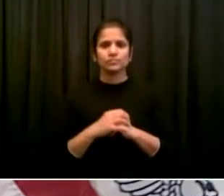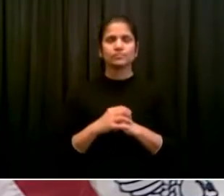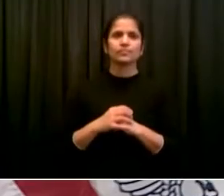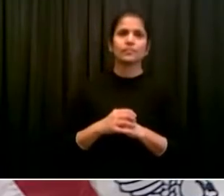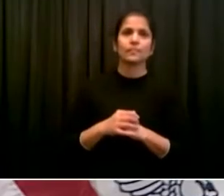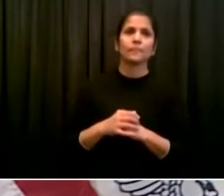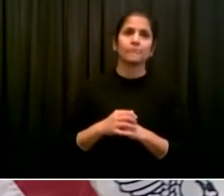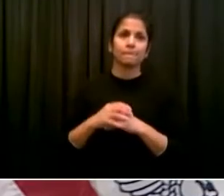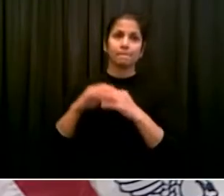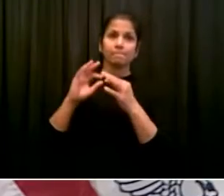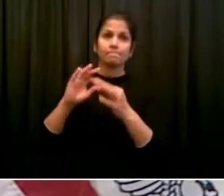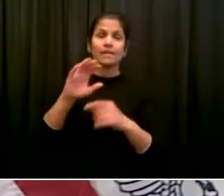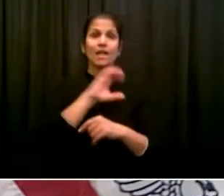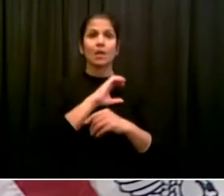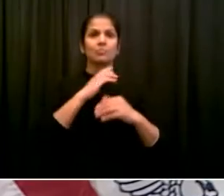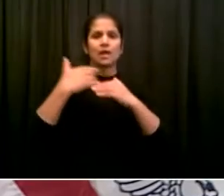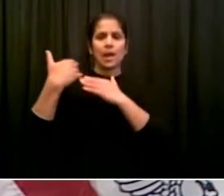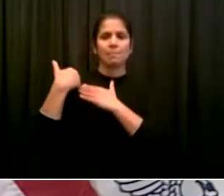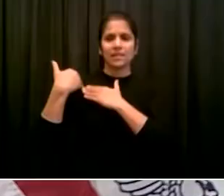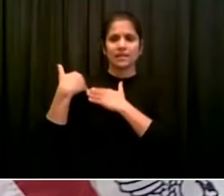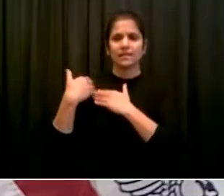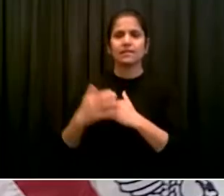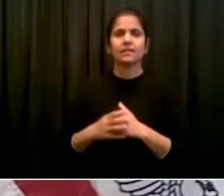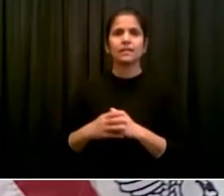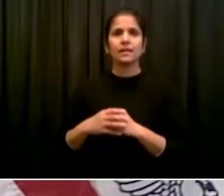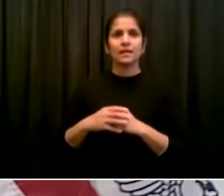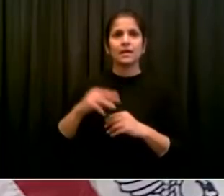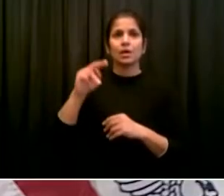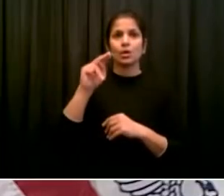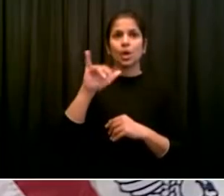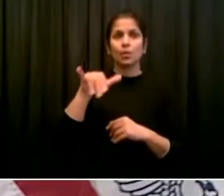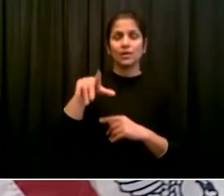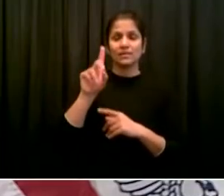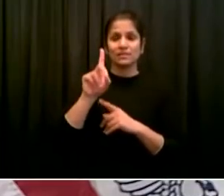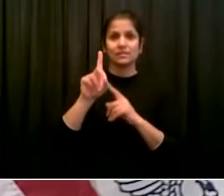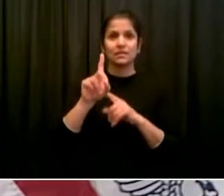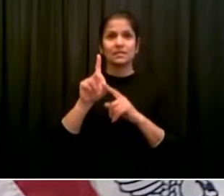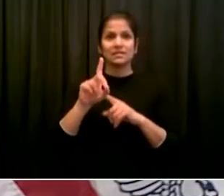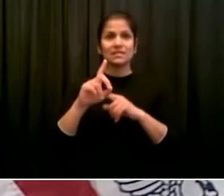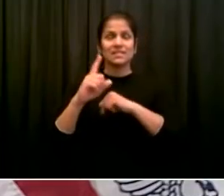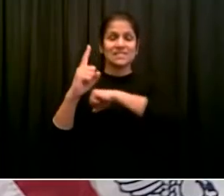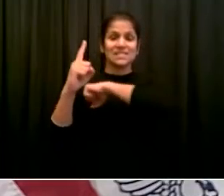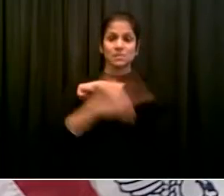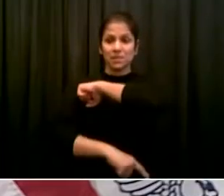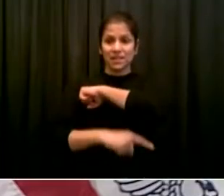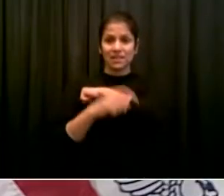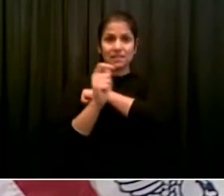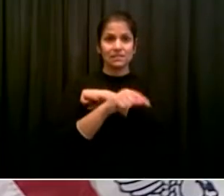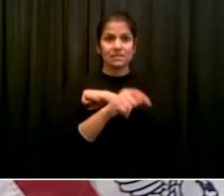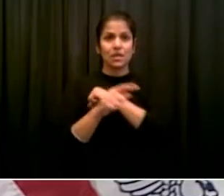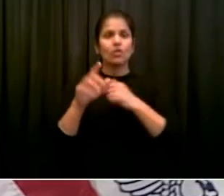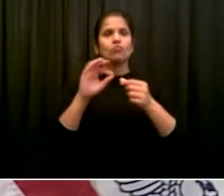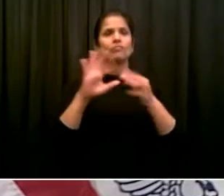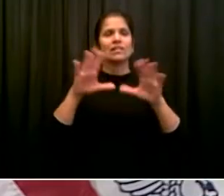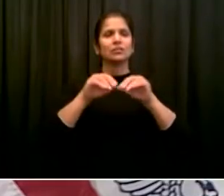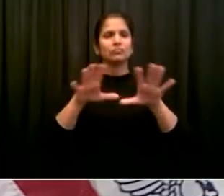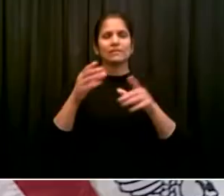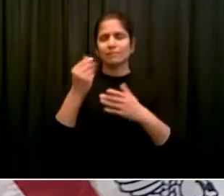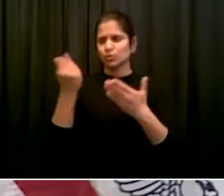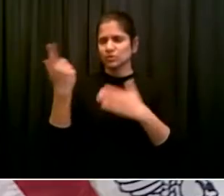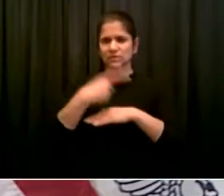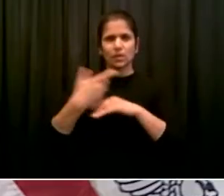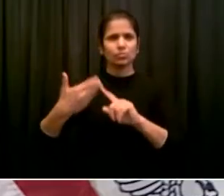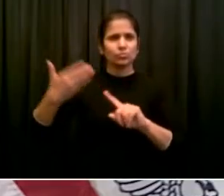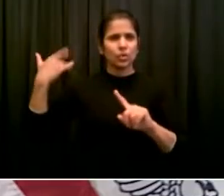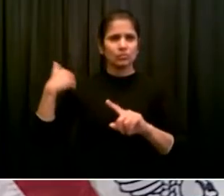accountability. The NYPD disciplinary database that was released a few days ago has some serious gaps in it. It